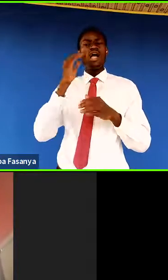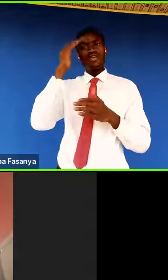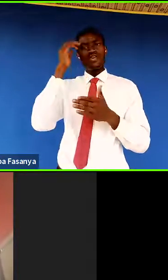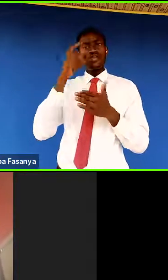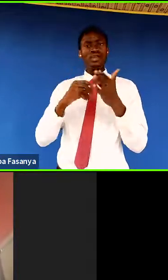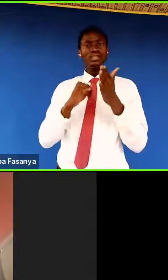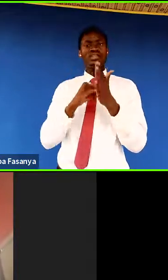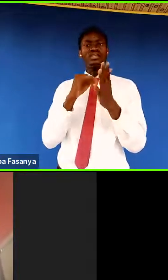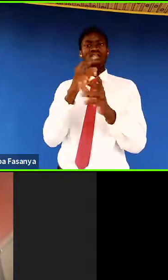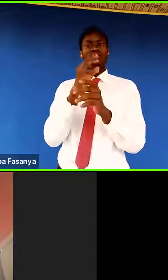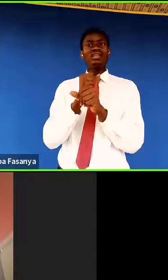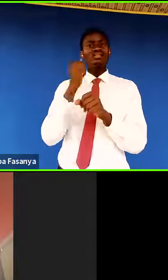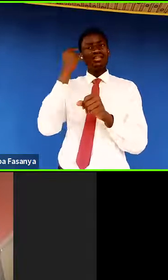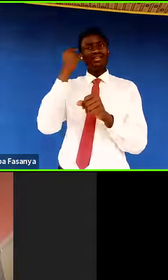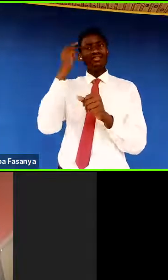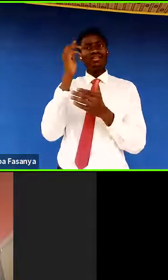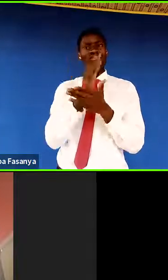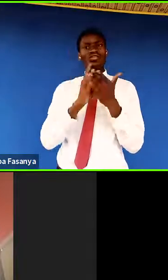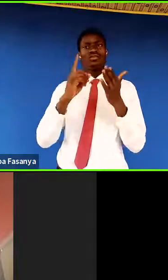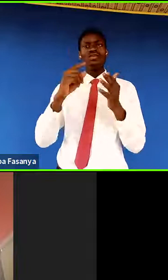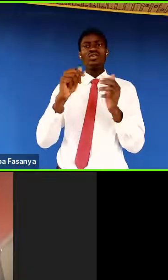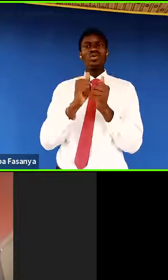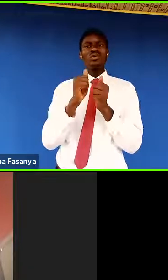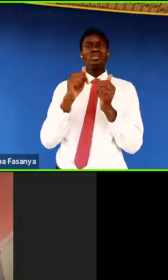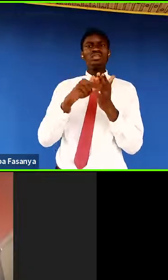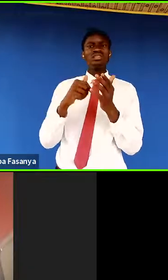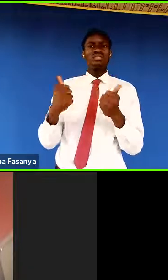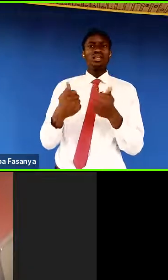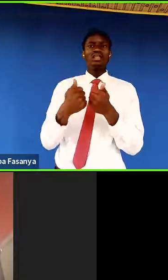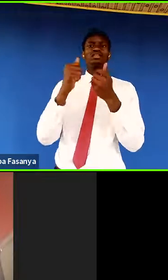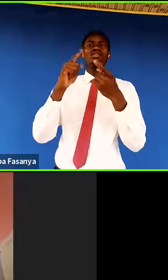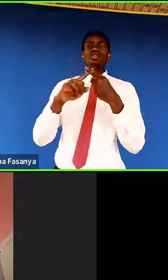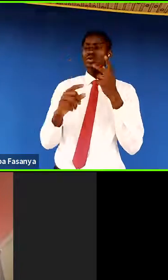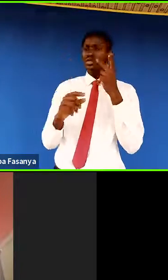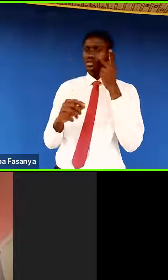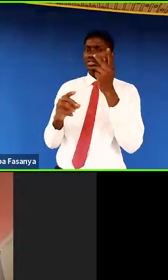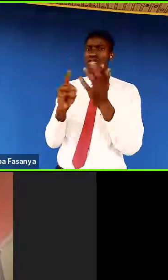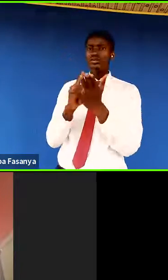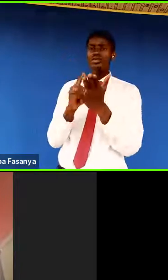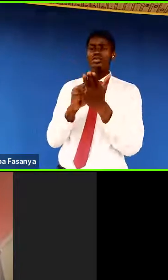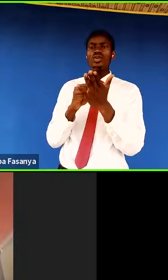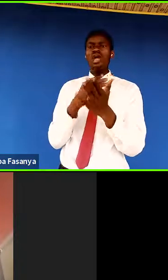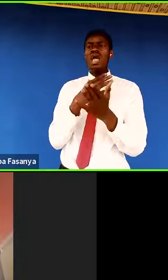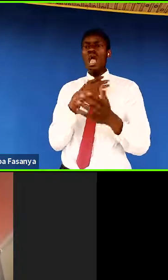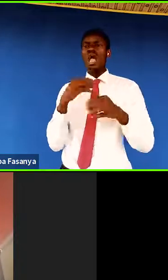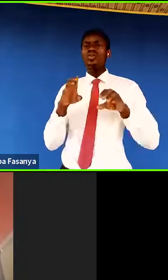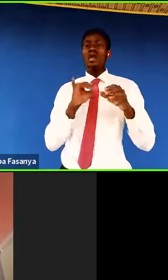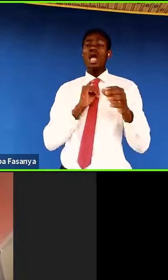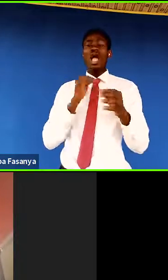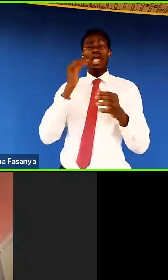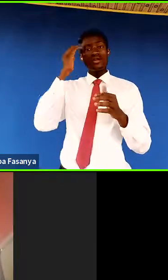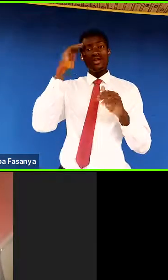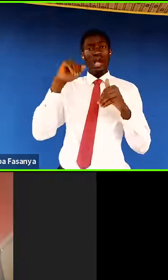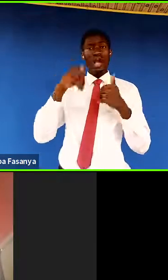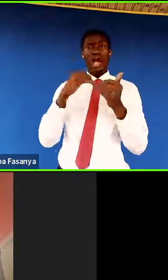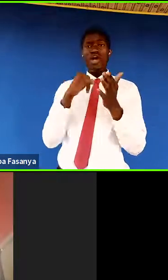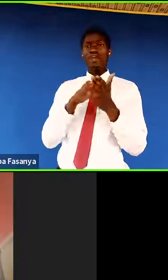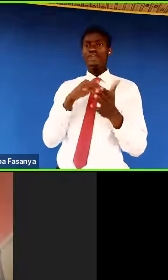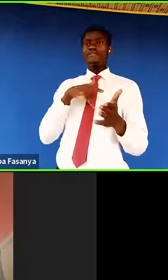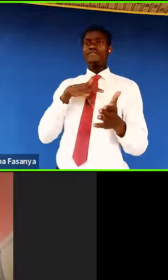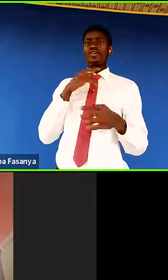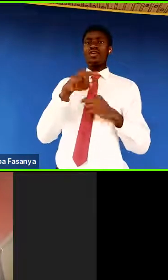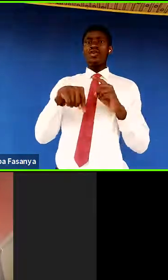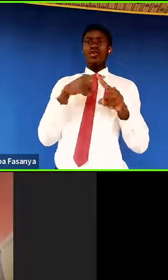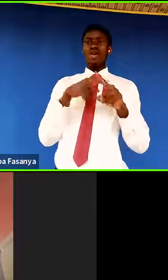these challenges to see a doctor? And do I know how it feels when people do seminars and